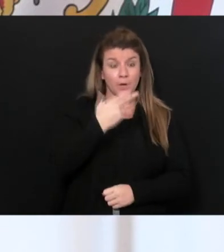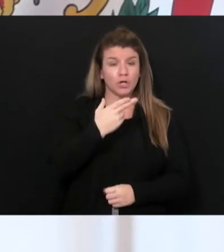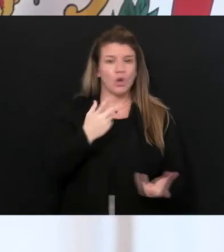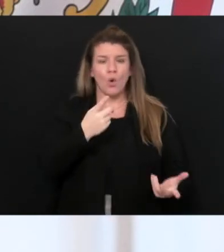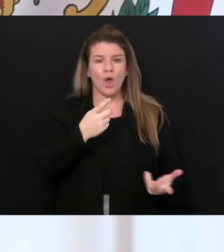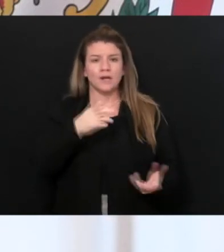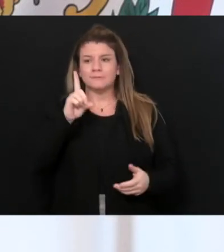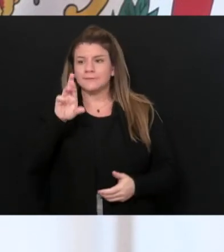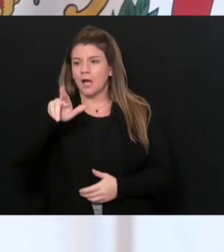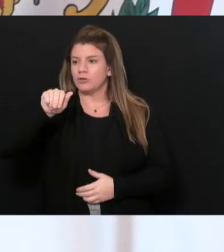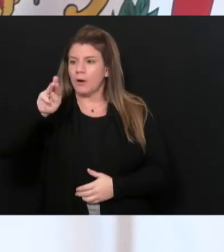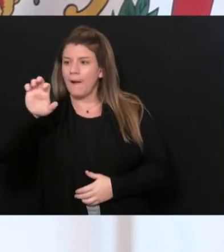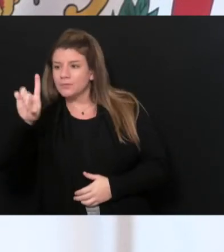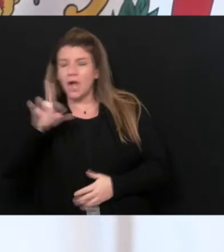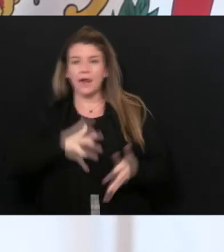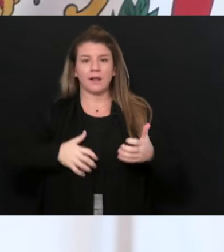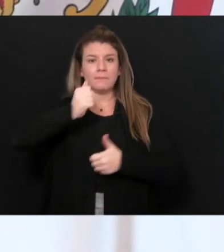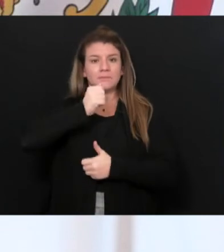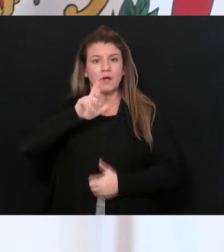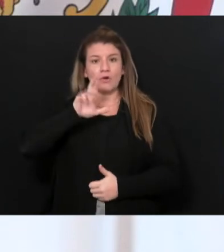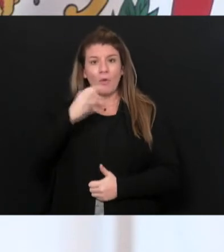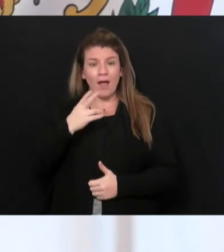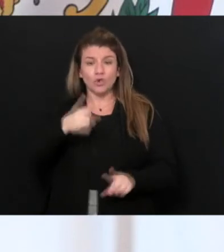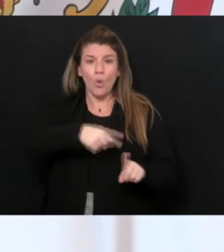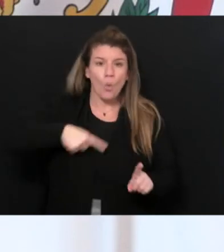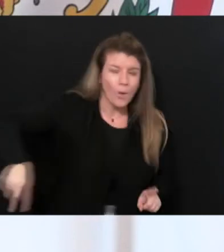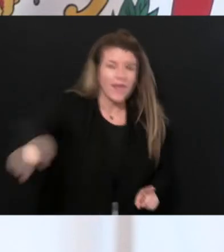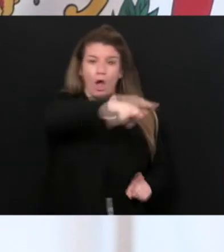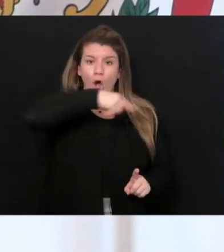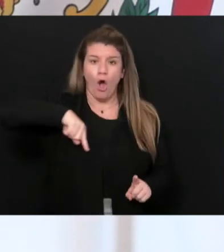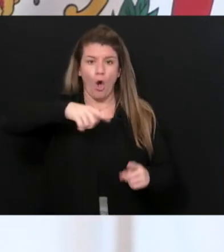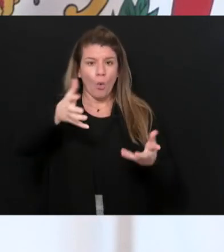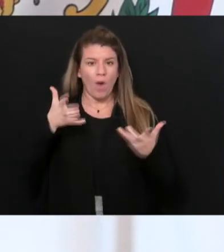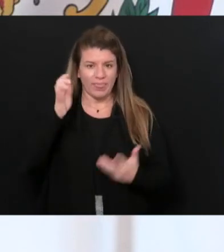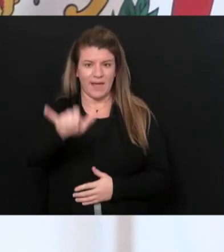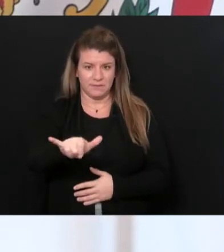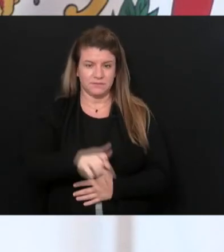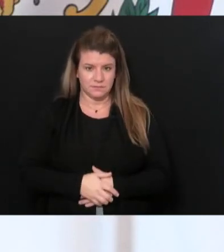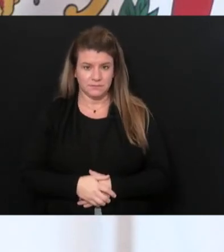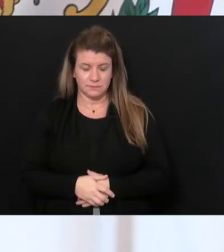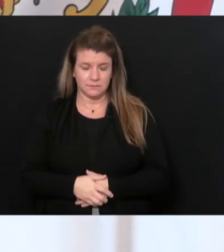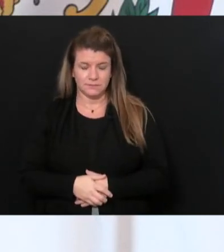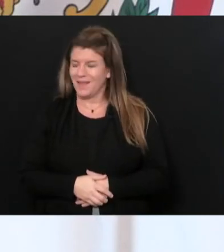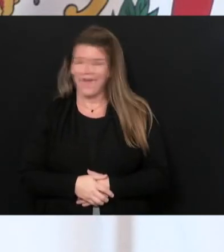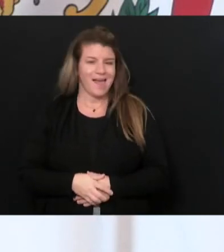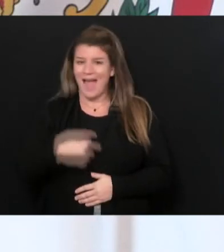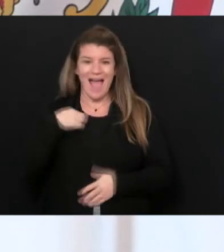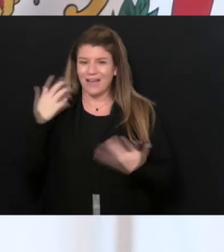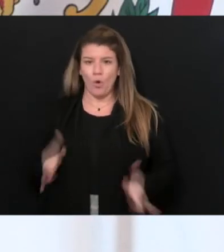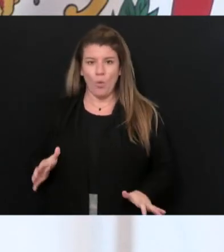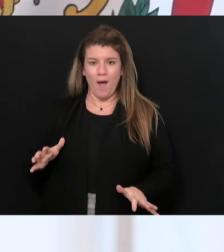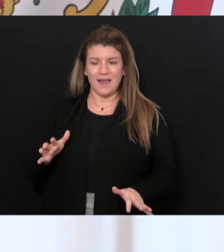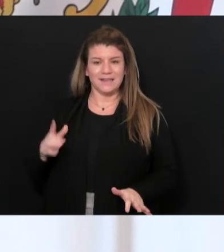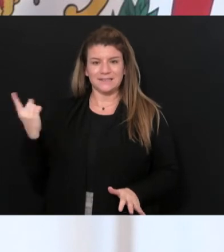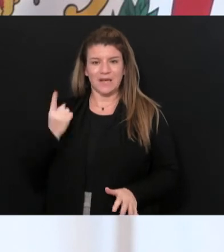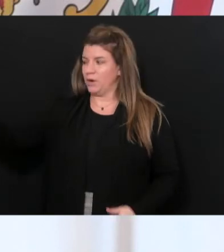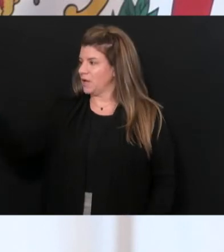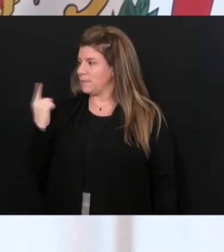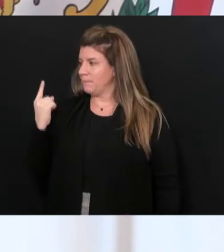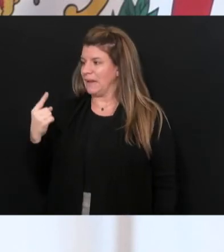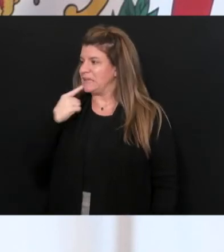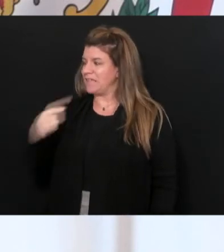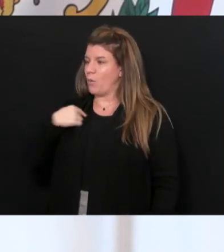know, Dr. Amjad and Bill Crouch, all of us want it. You know, but I don't want to hear this and say